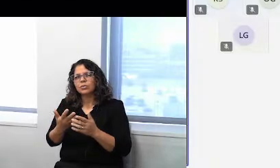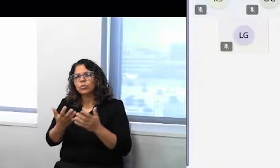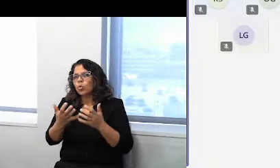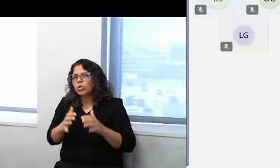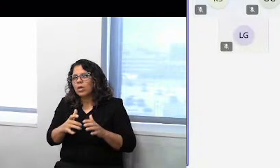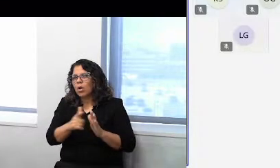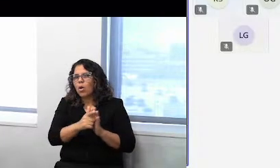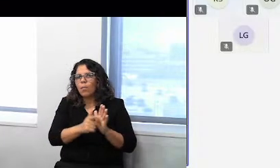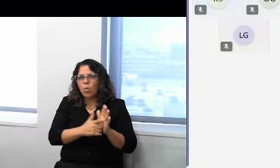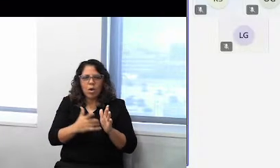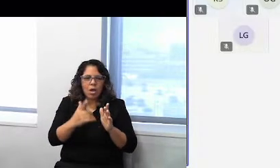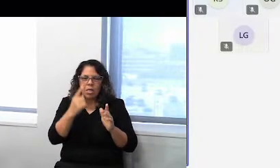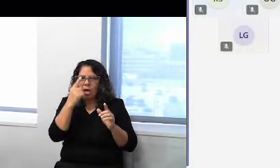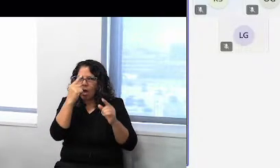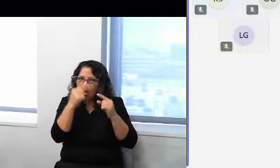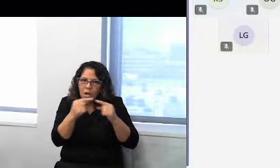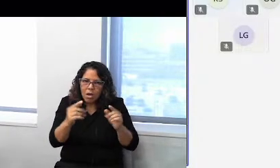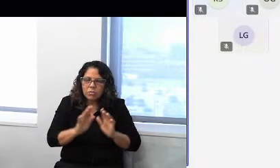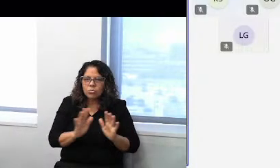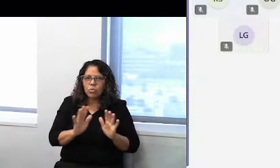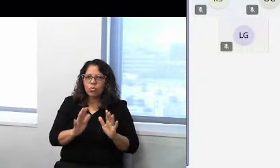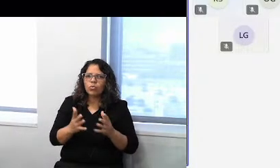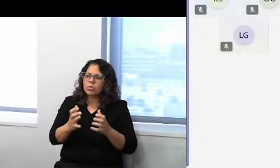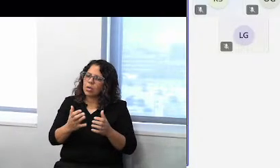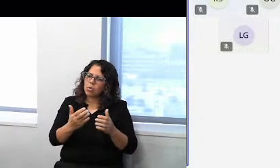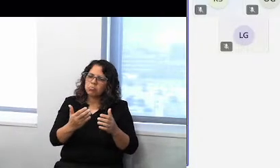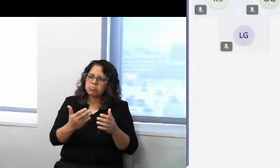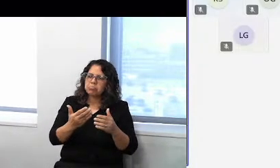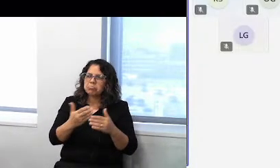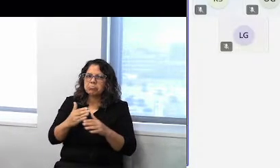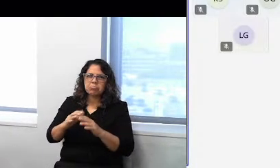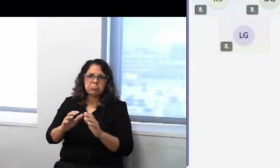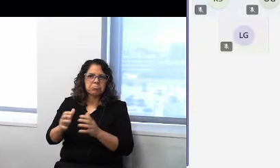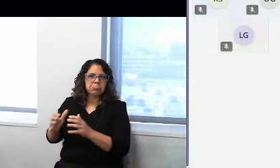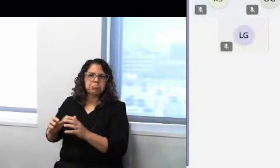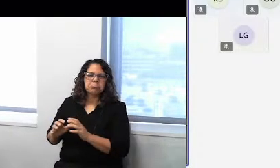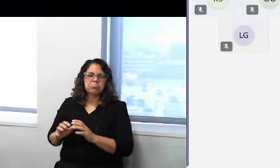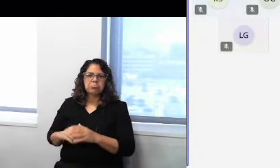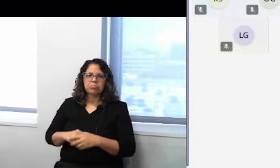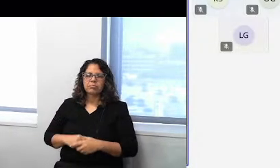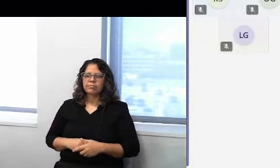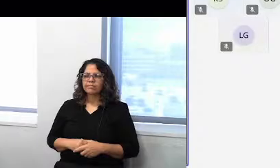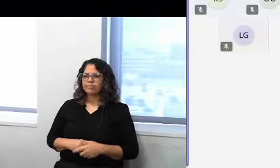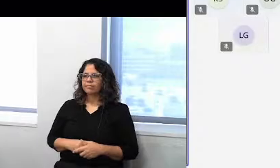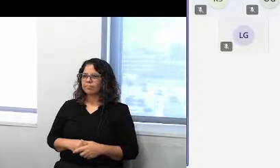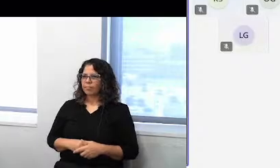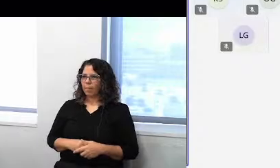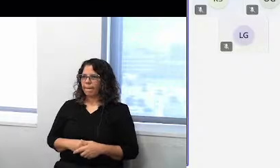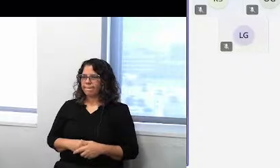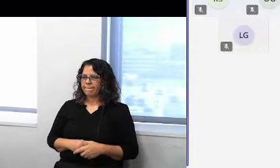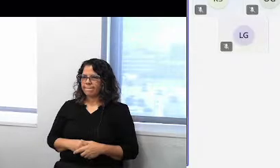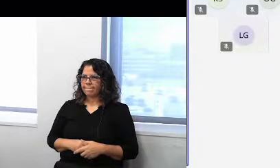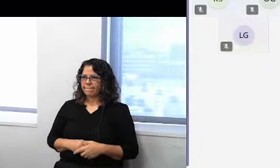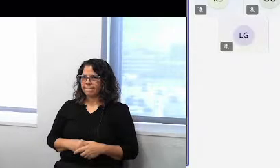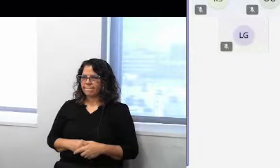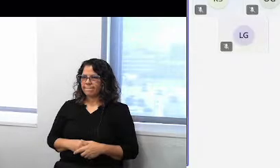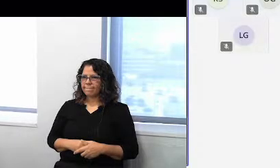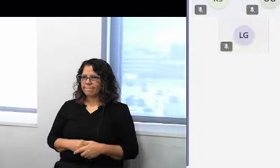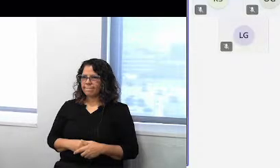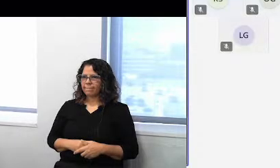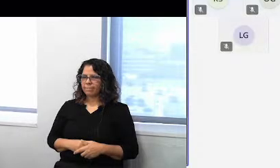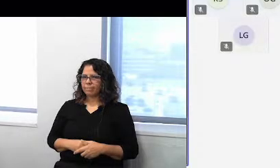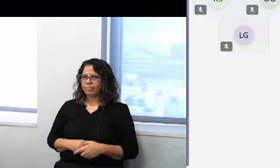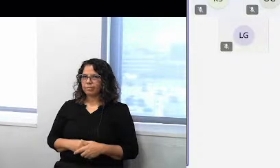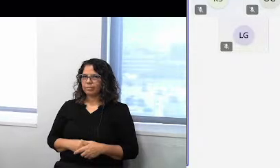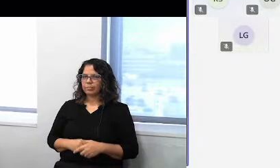Okay. So the existing operating renewable energy projects that are interconnected to the grid